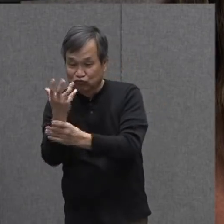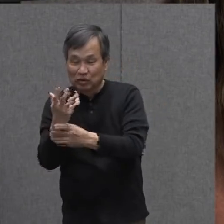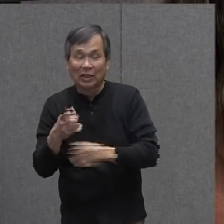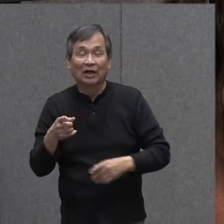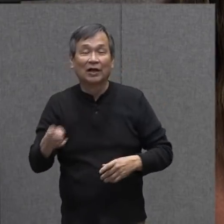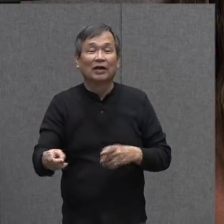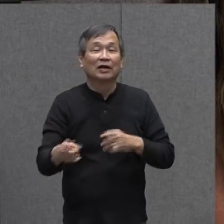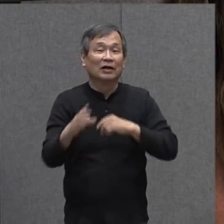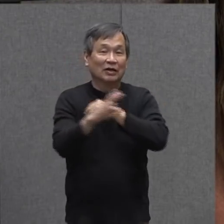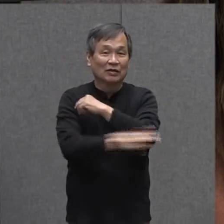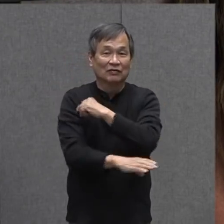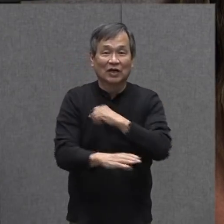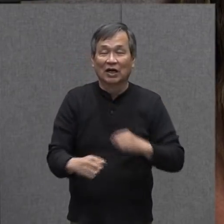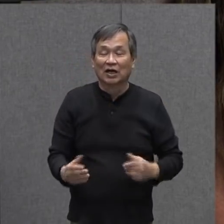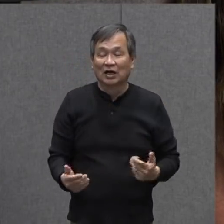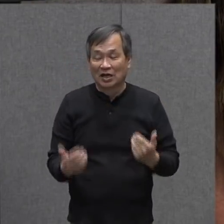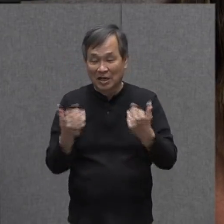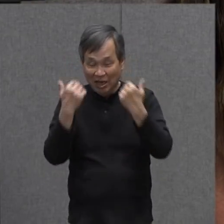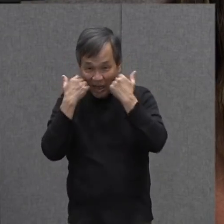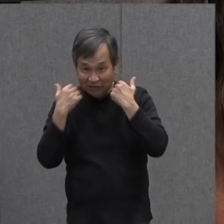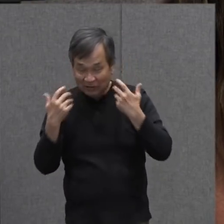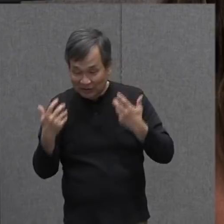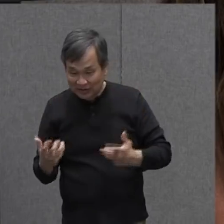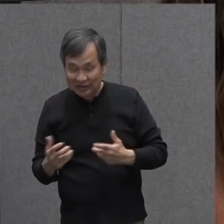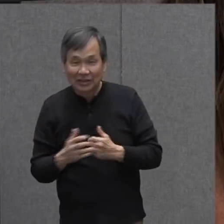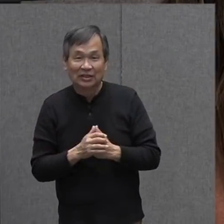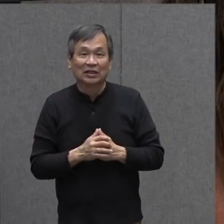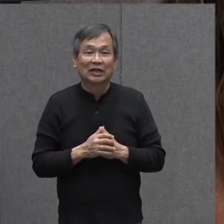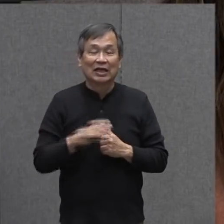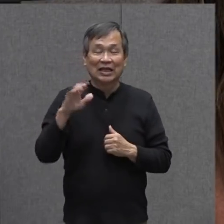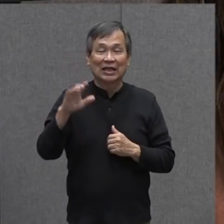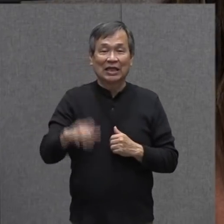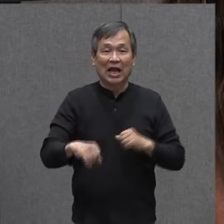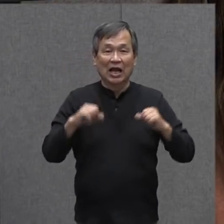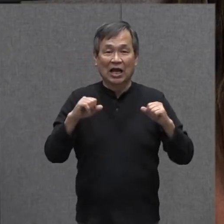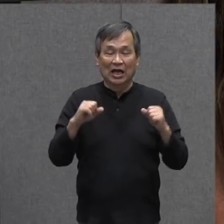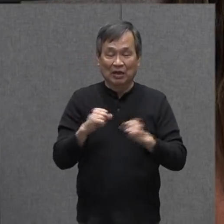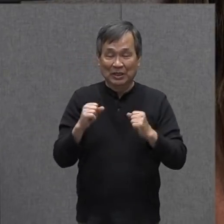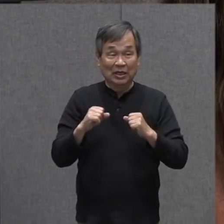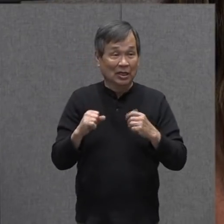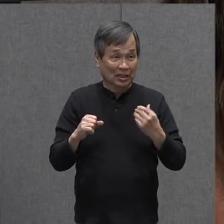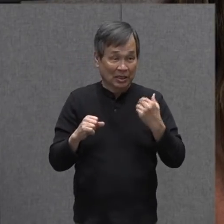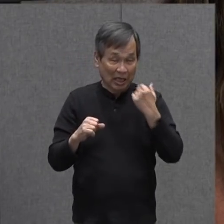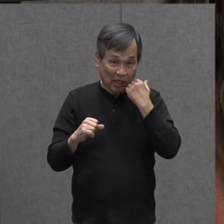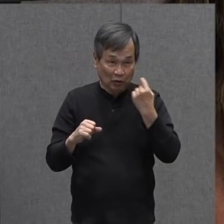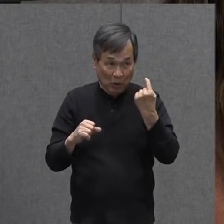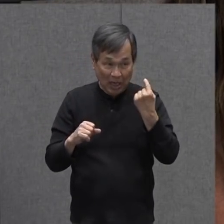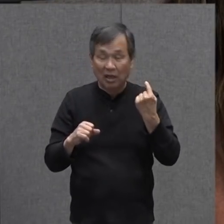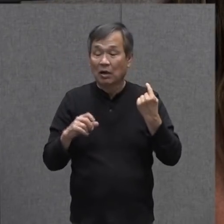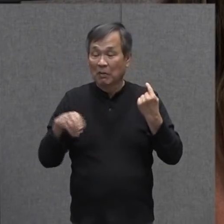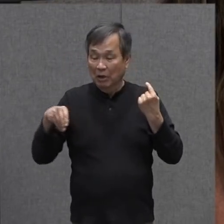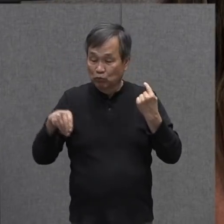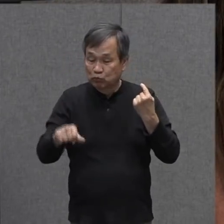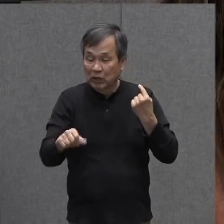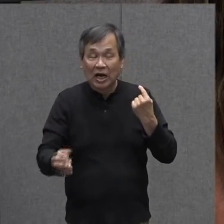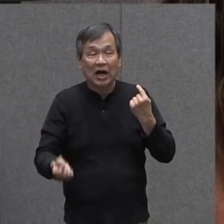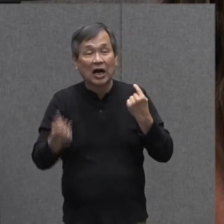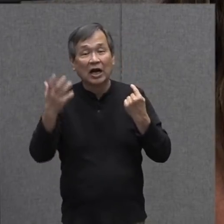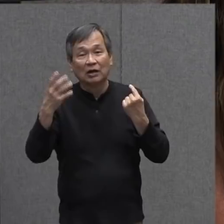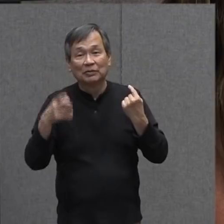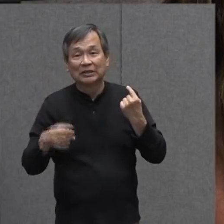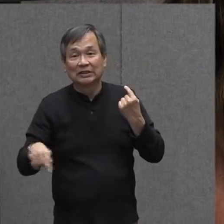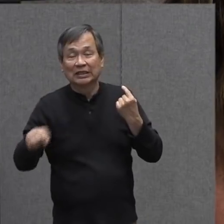said you thought it'd be 50, 100 last time. Someone said it'd be 1,000,000. Did we hit the 100